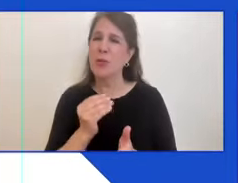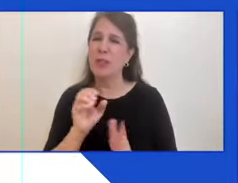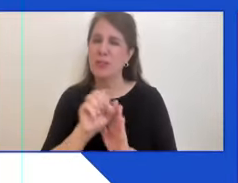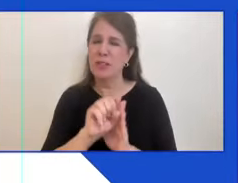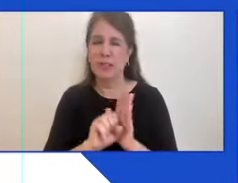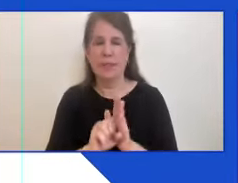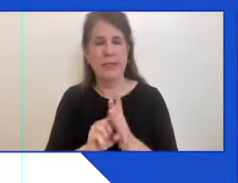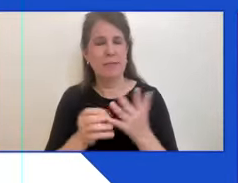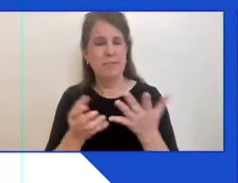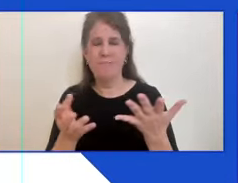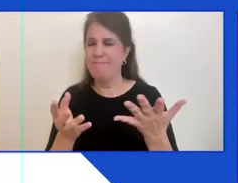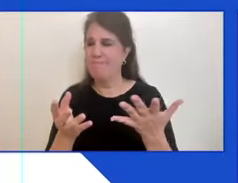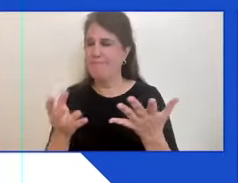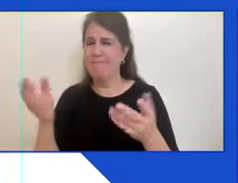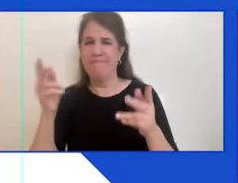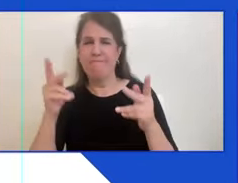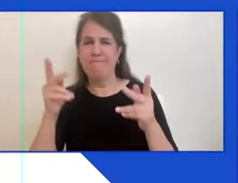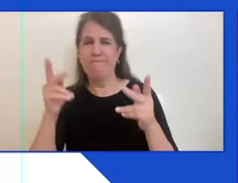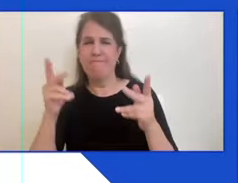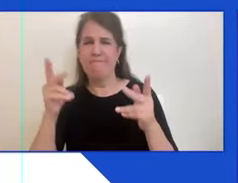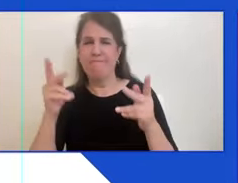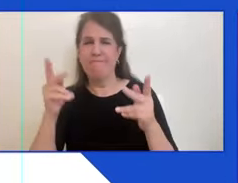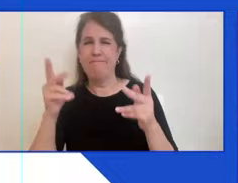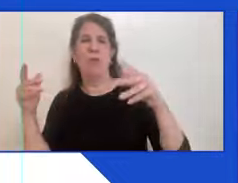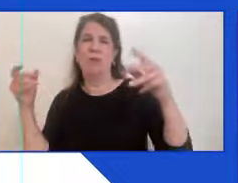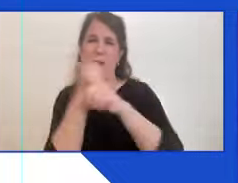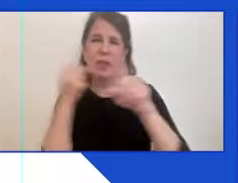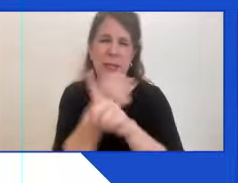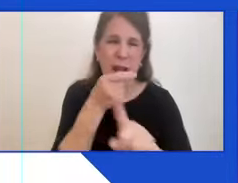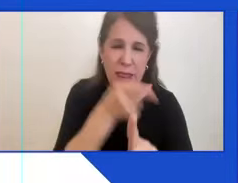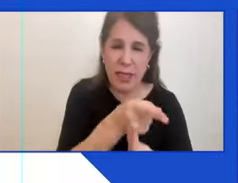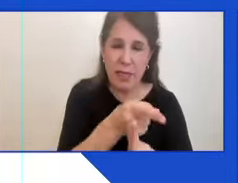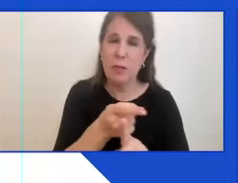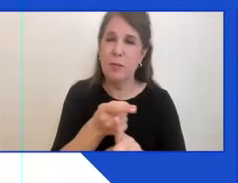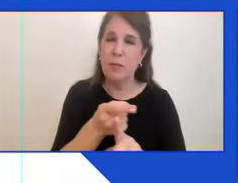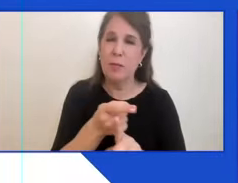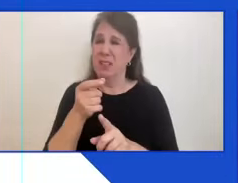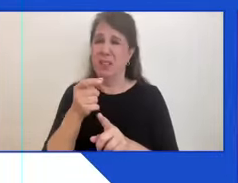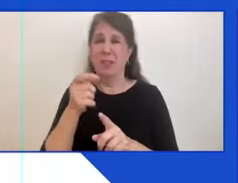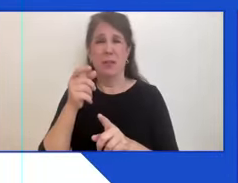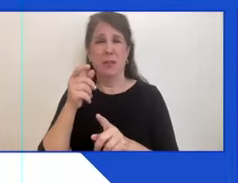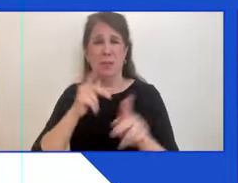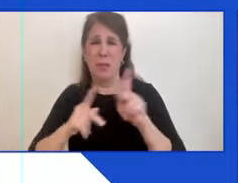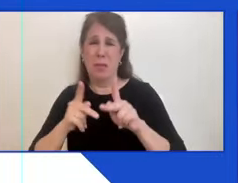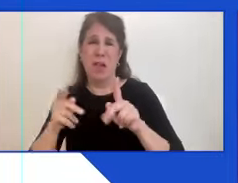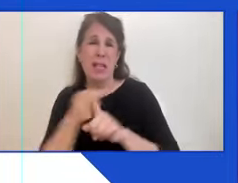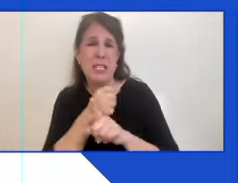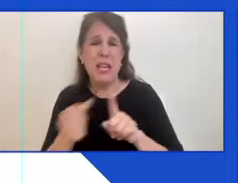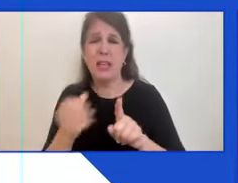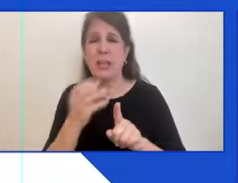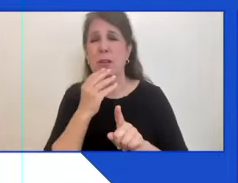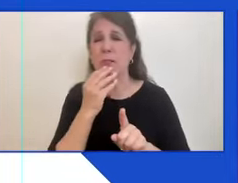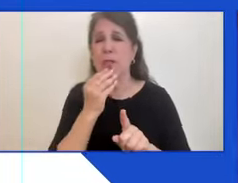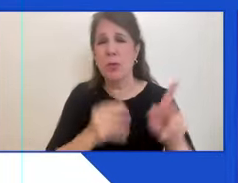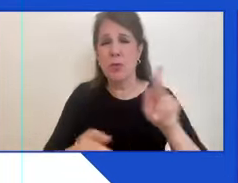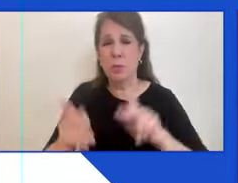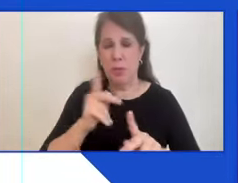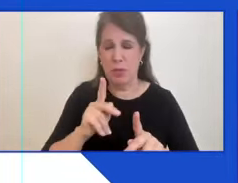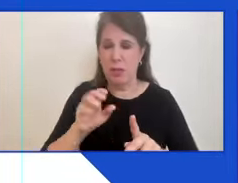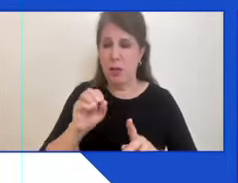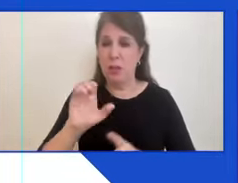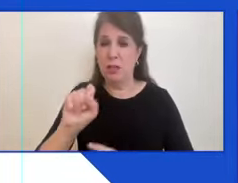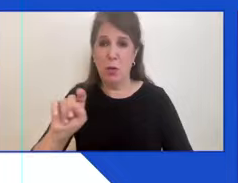attack, and the Jewish people are under attack. On October 7th, I received a